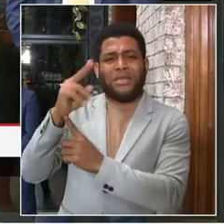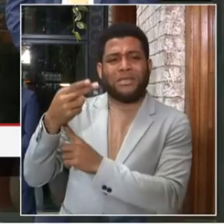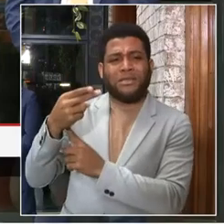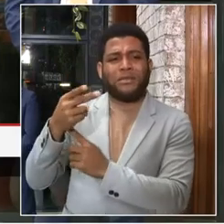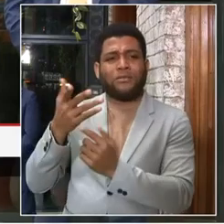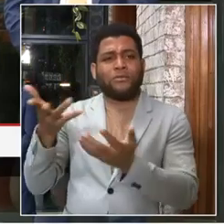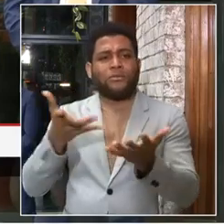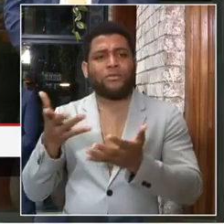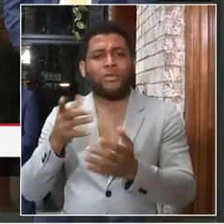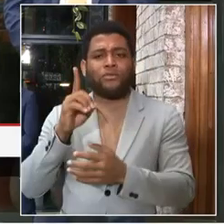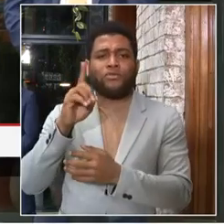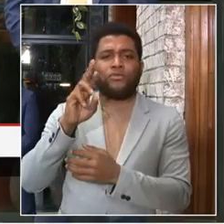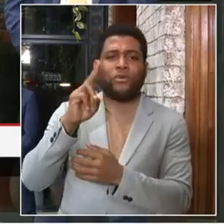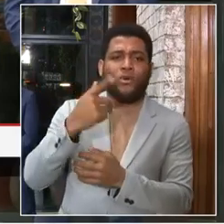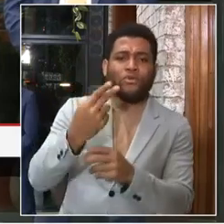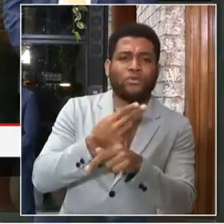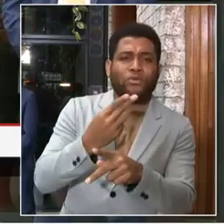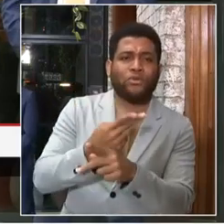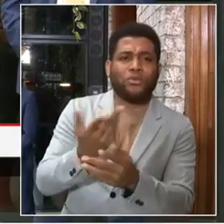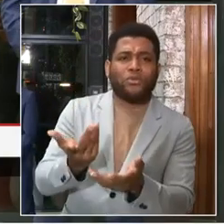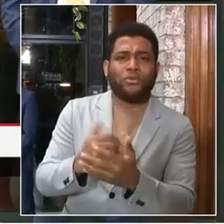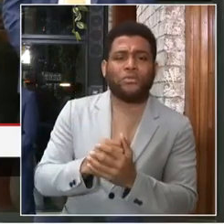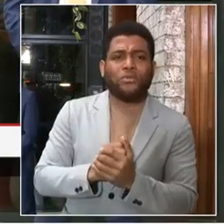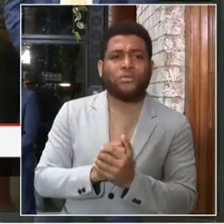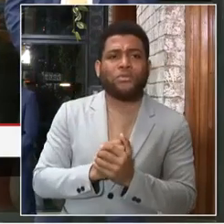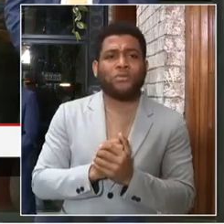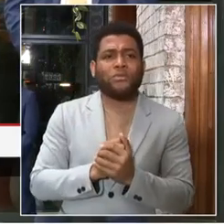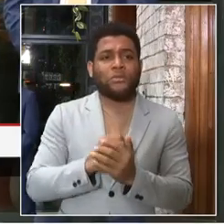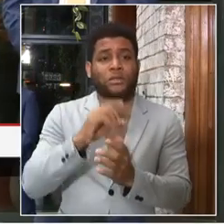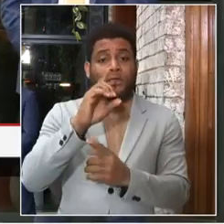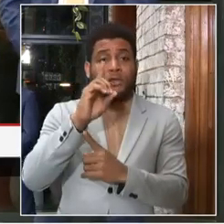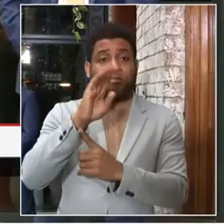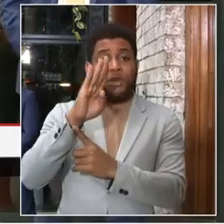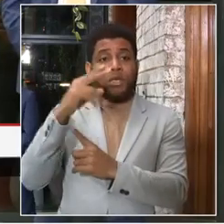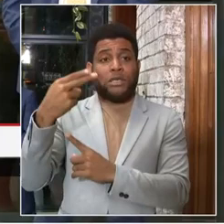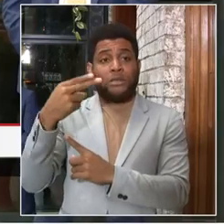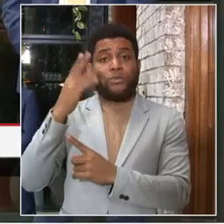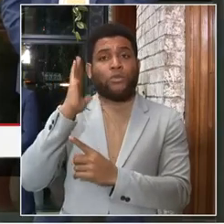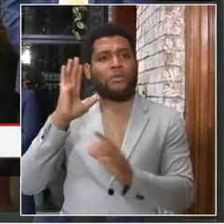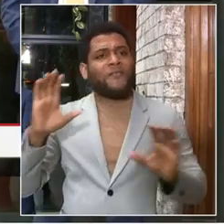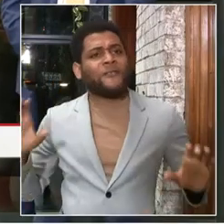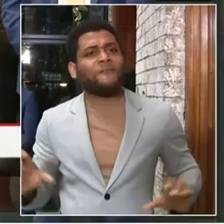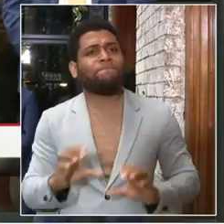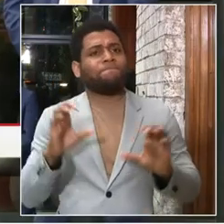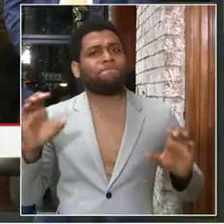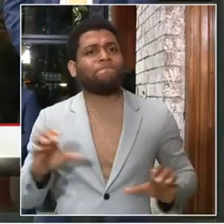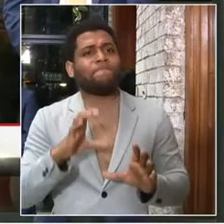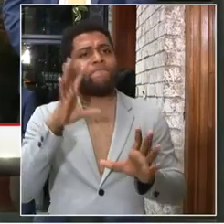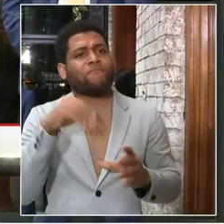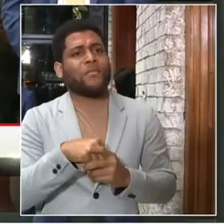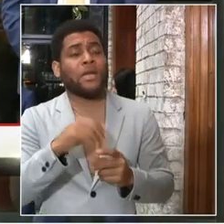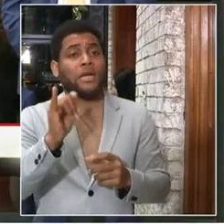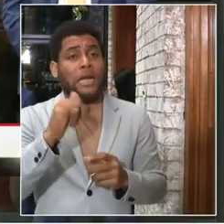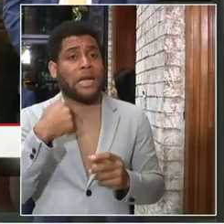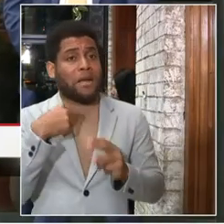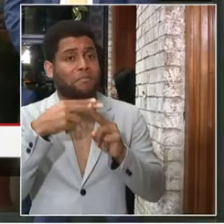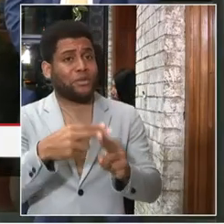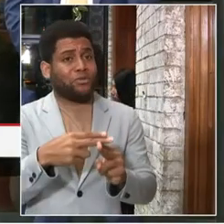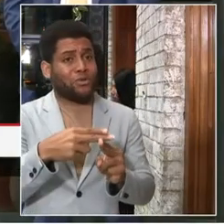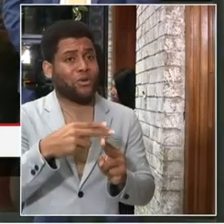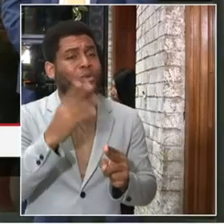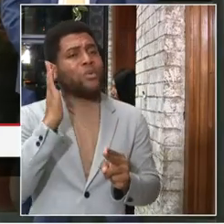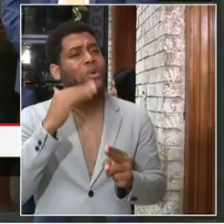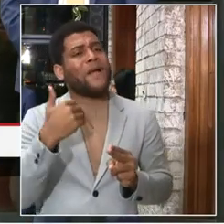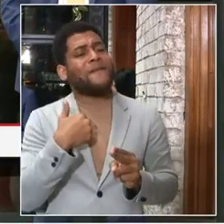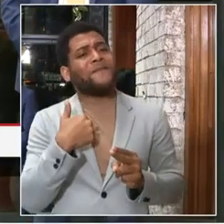users? DBH will be actively involved, and as I said, we will have a little bit more to say about